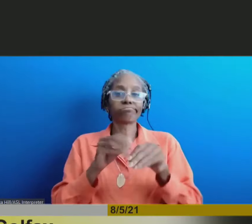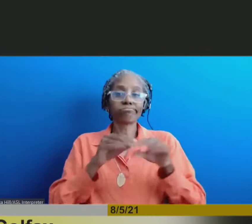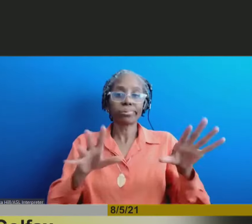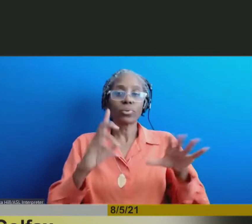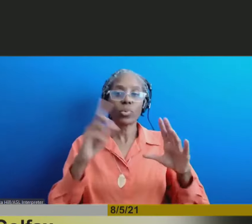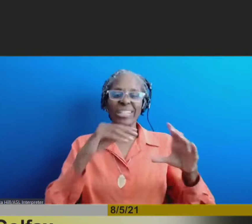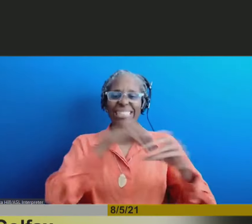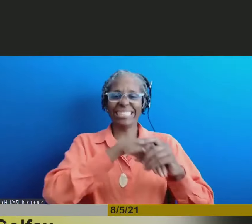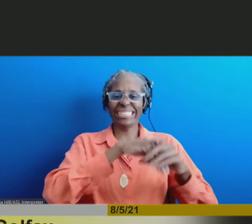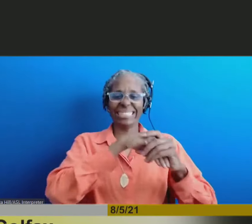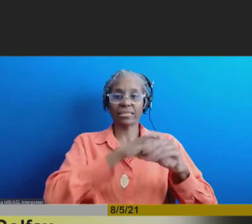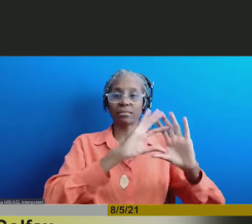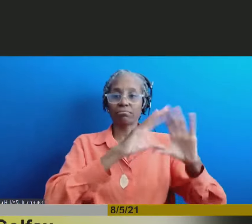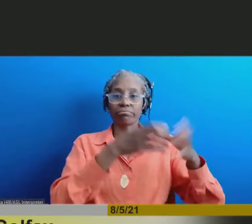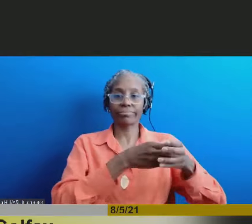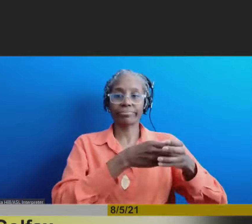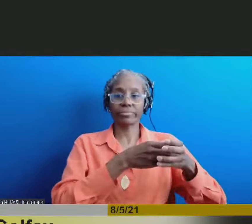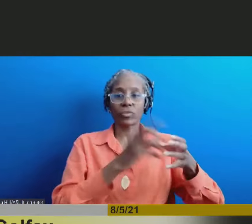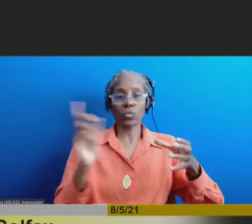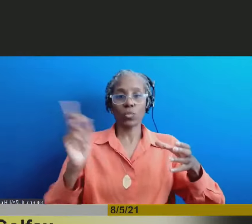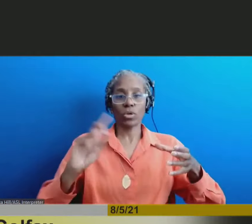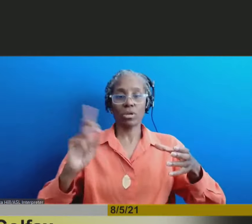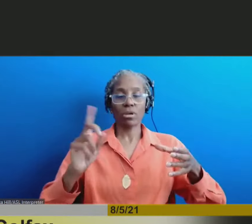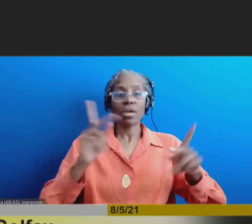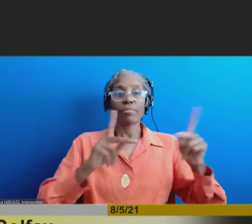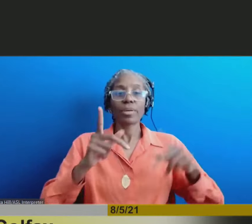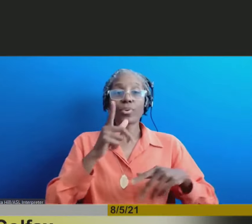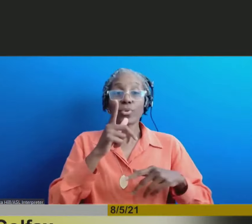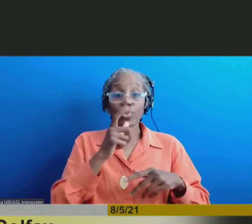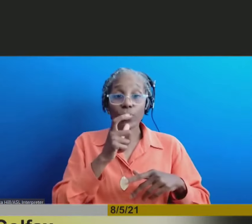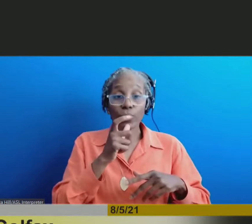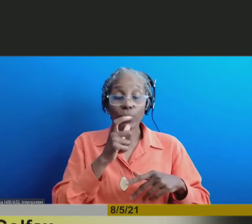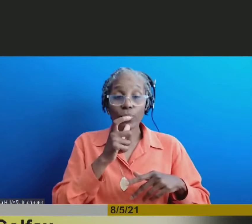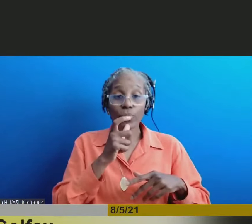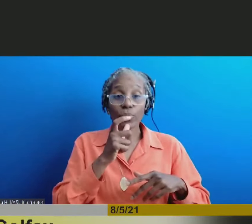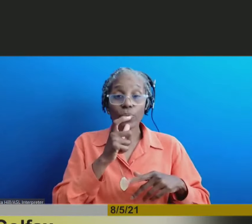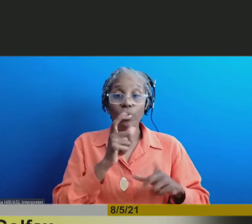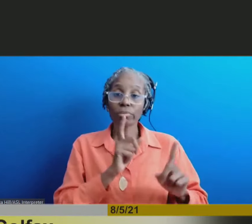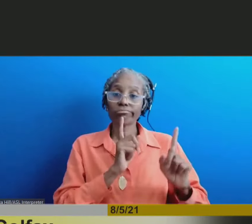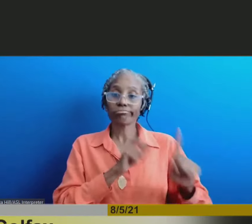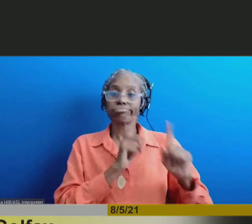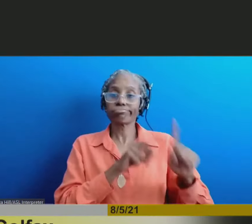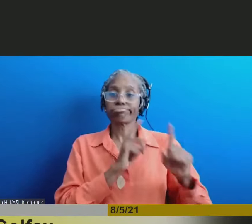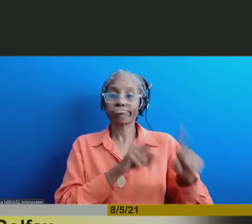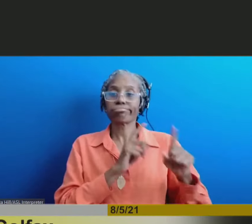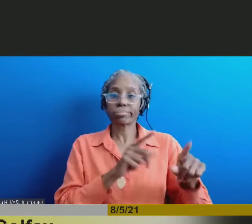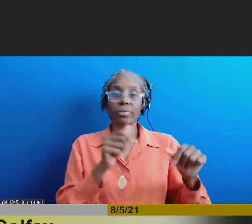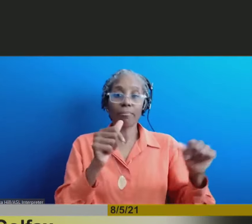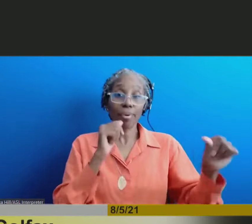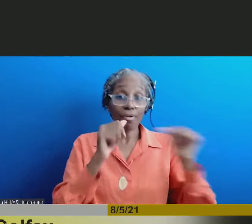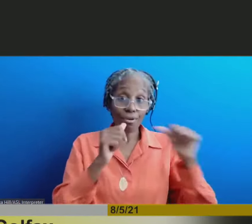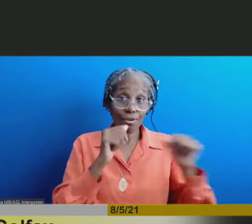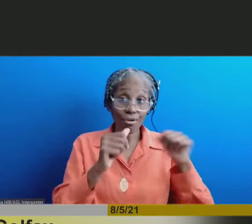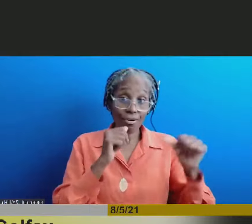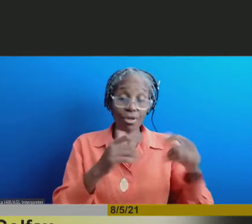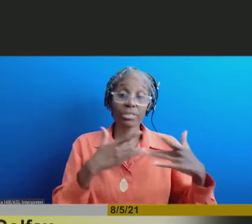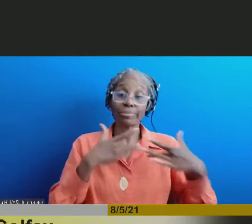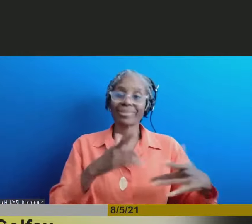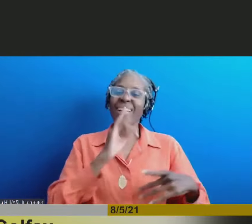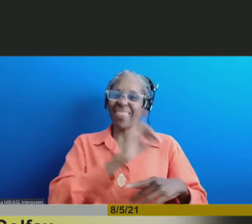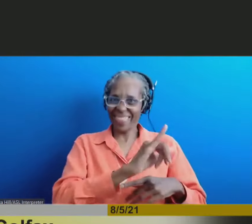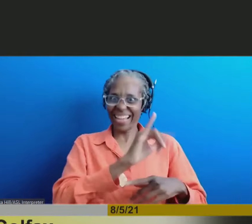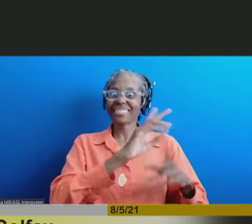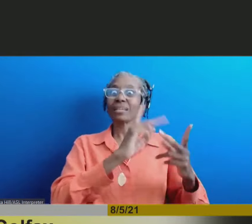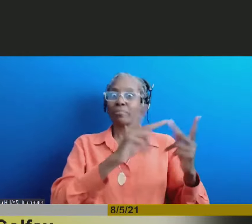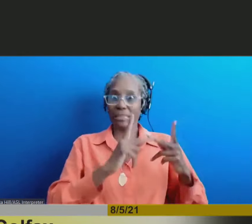settings, including people who are frequenting bars. So that's another place